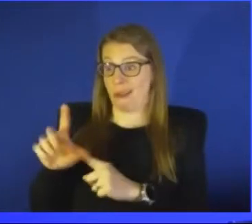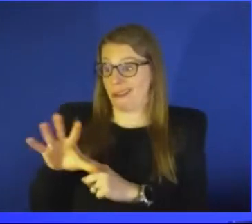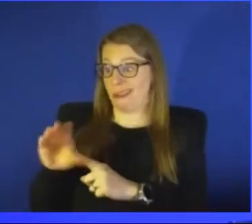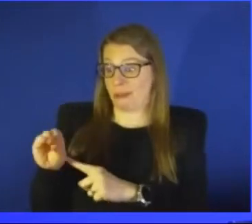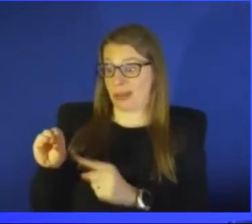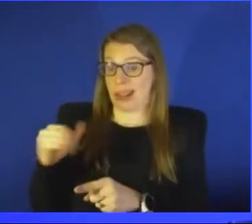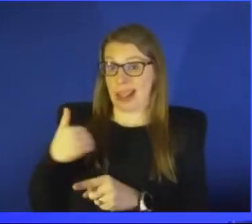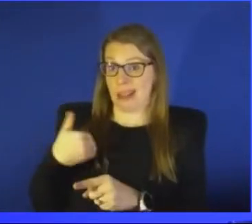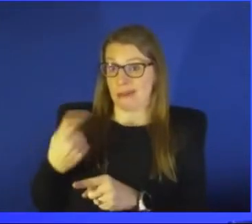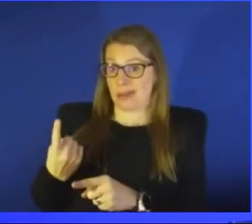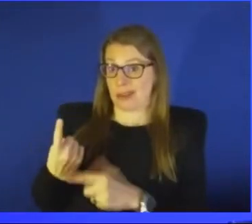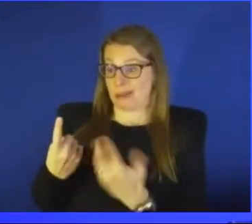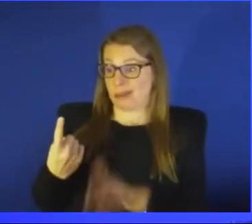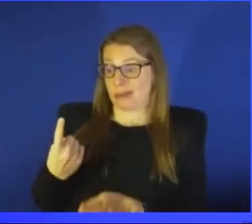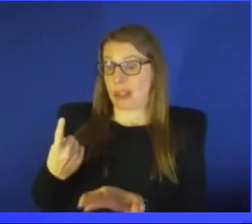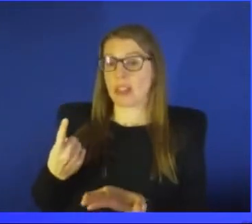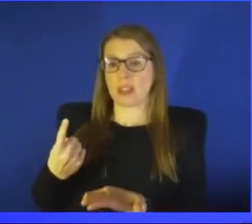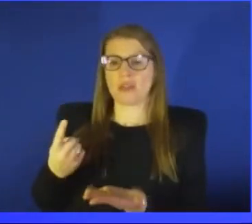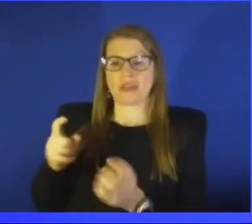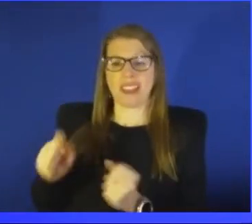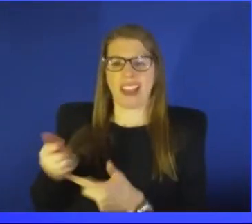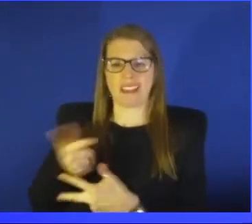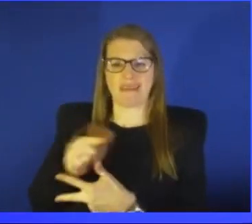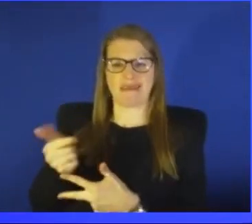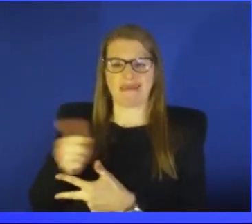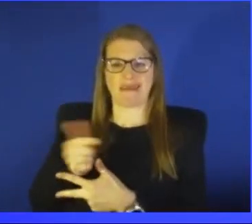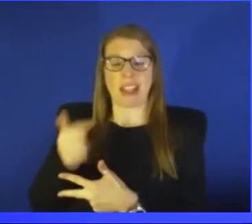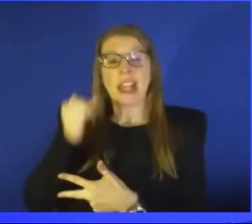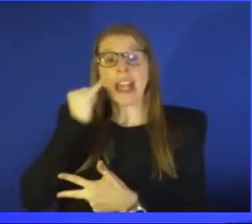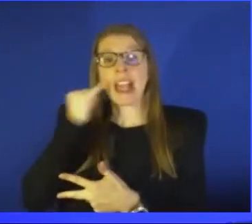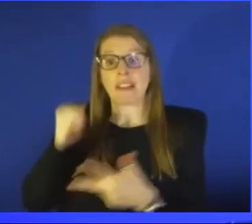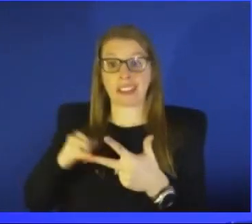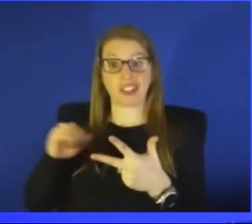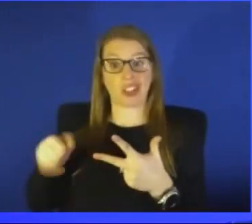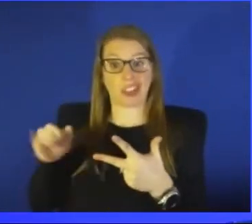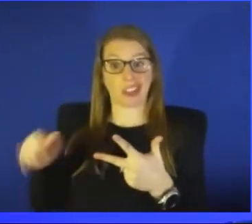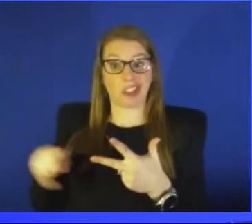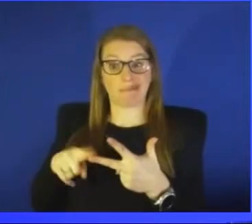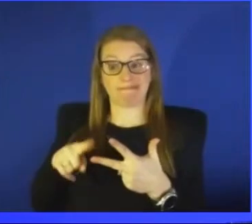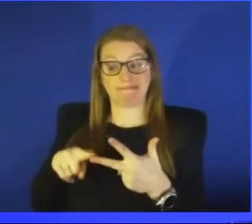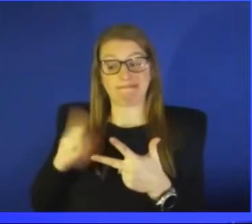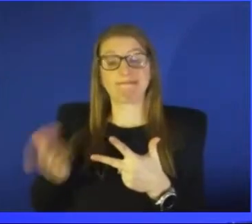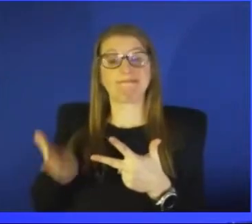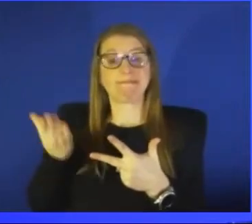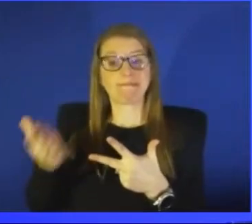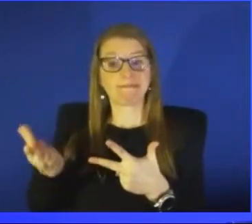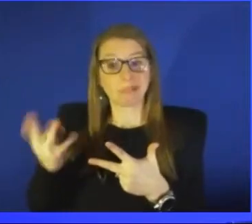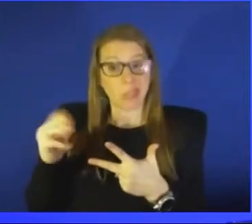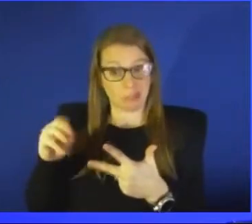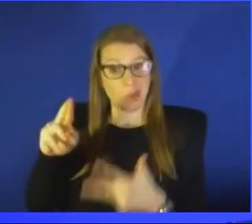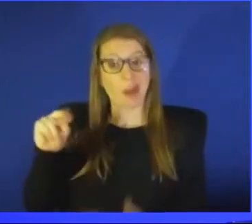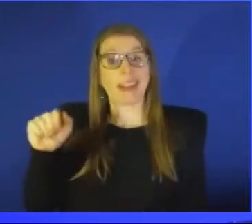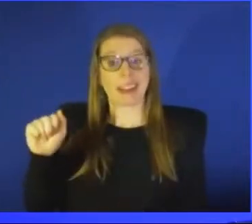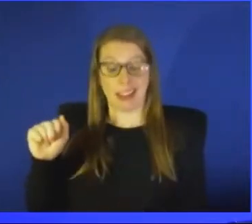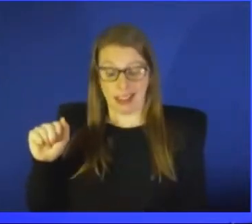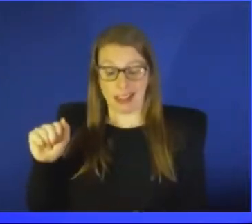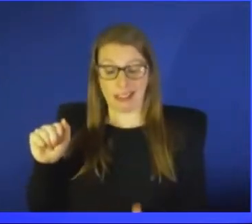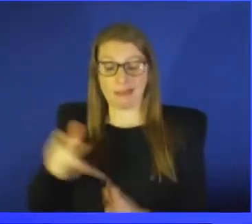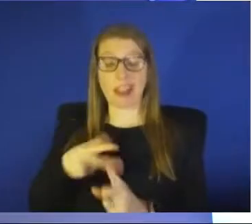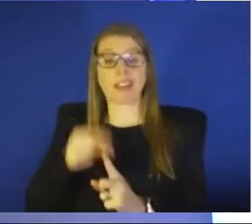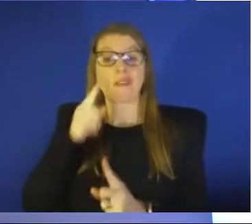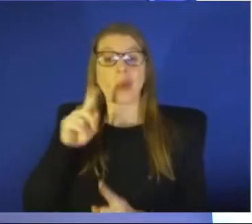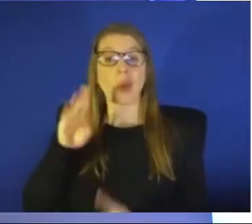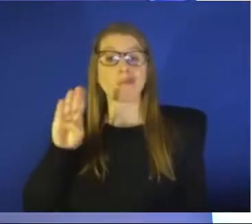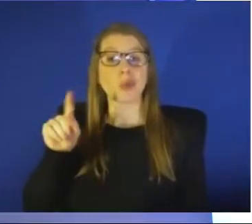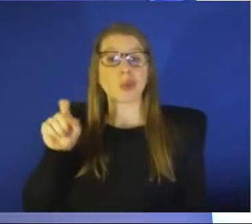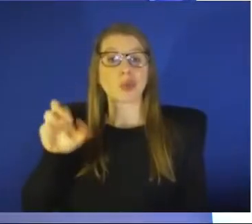are allowed to mix and match. Now, if you did get Johnson & Johnson, they do recommend those mRNA vaccines for the boosters. Oh, that's interesting.